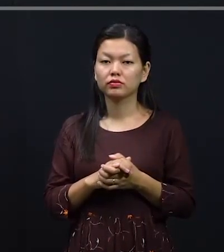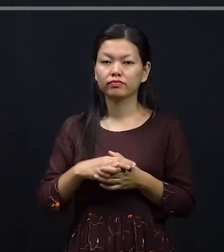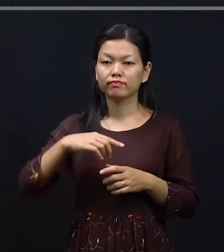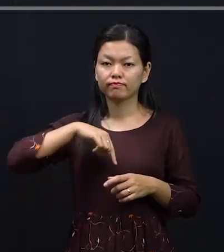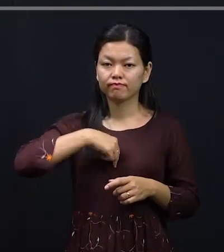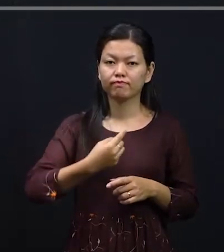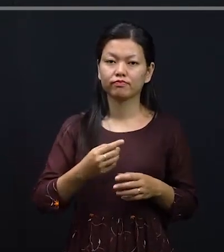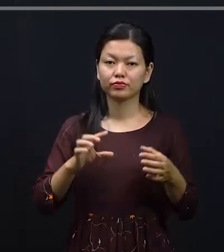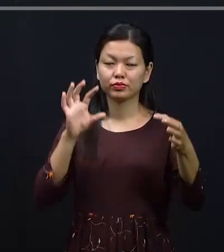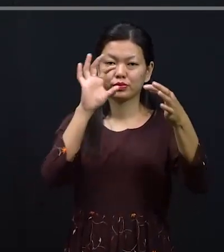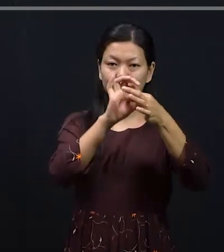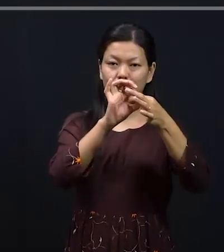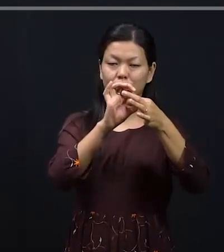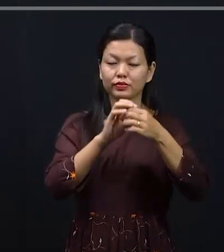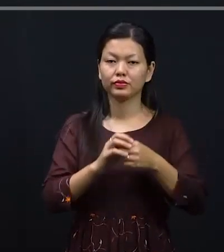attached to the